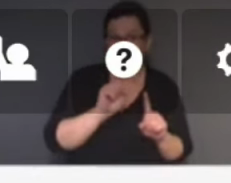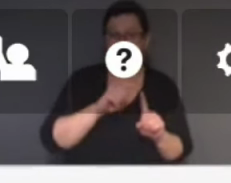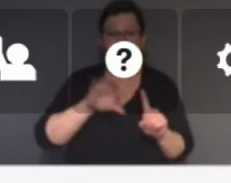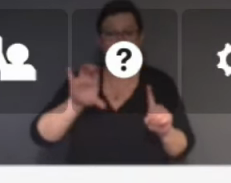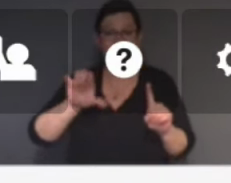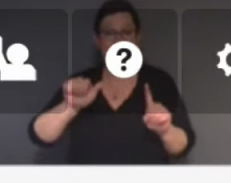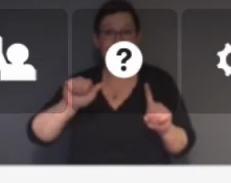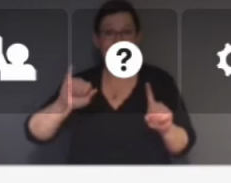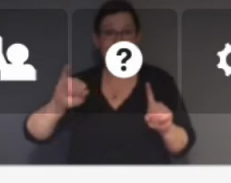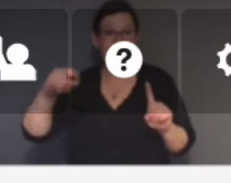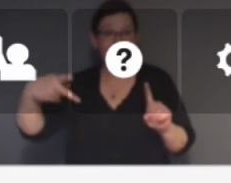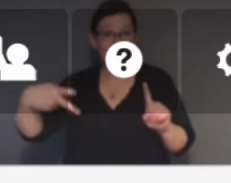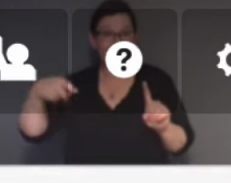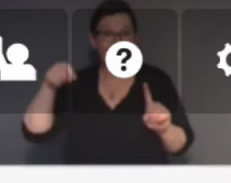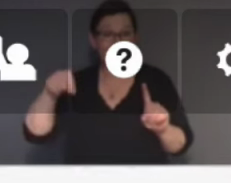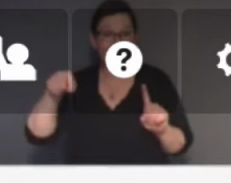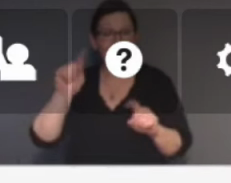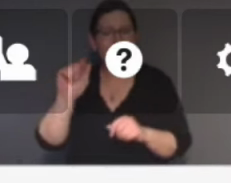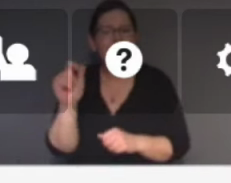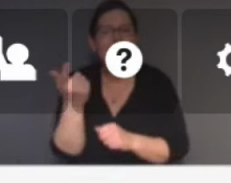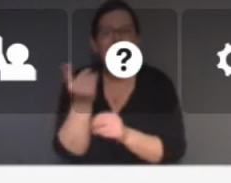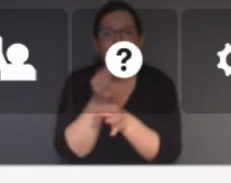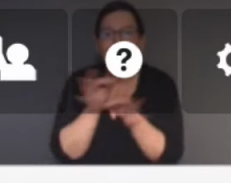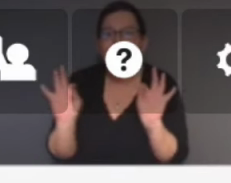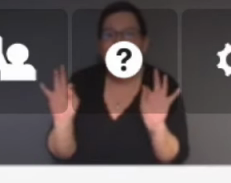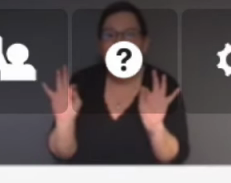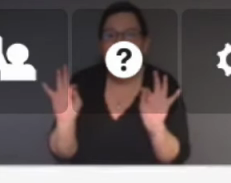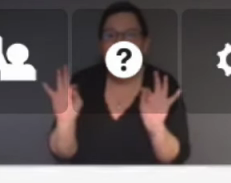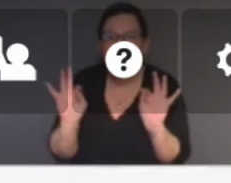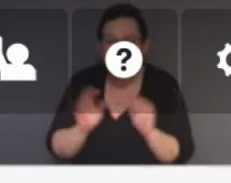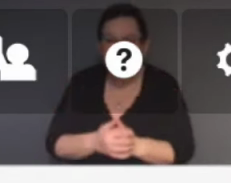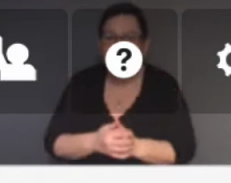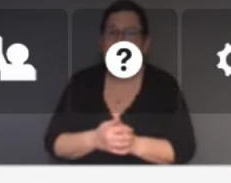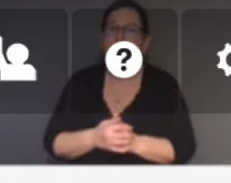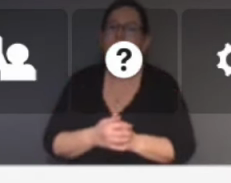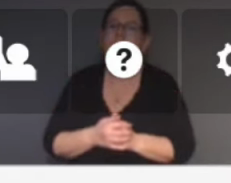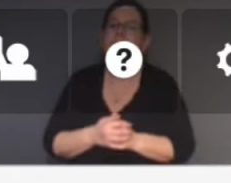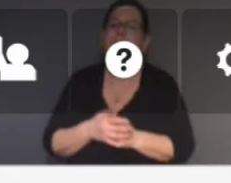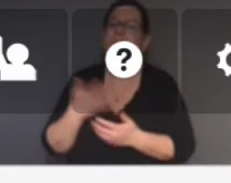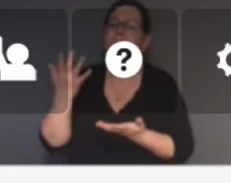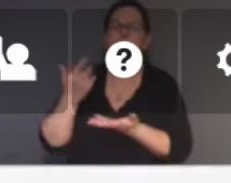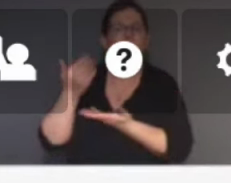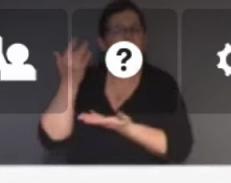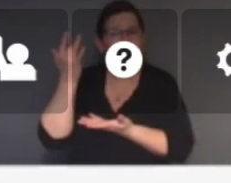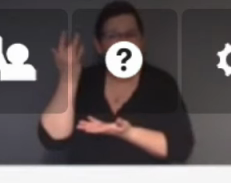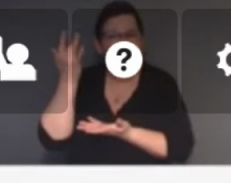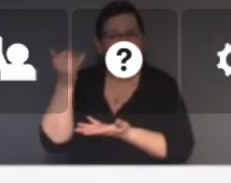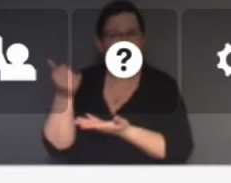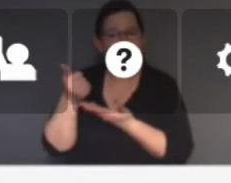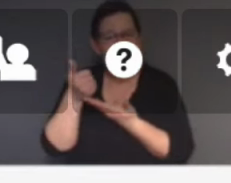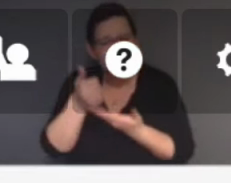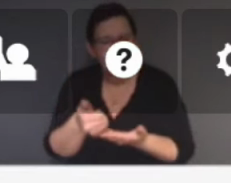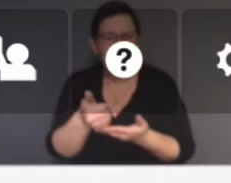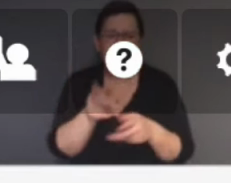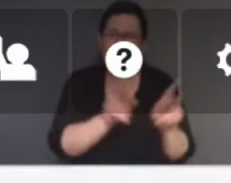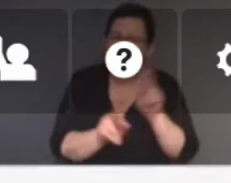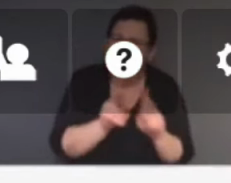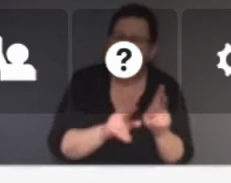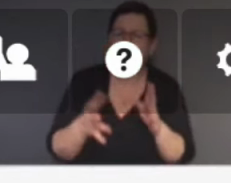families offset the cost of federal pollution pricing. It is only available to residents